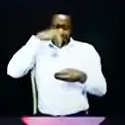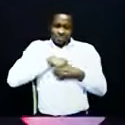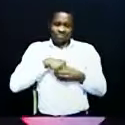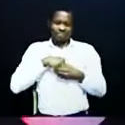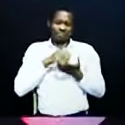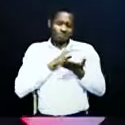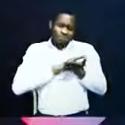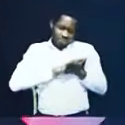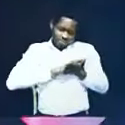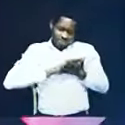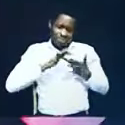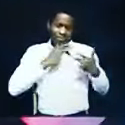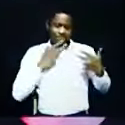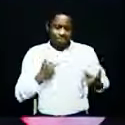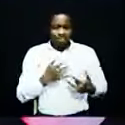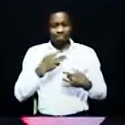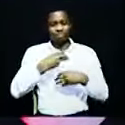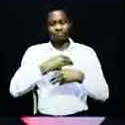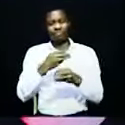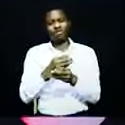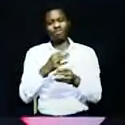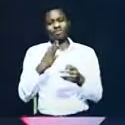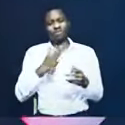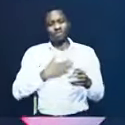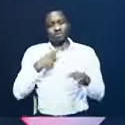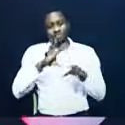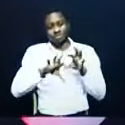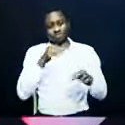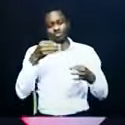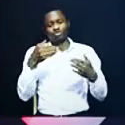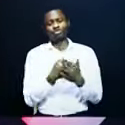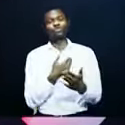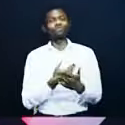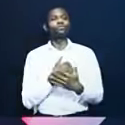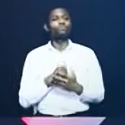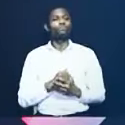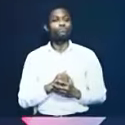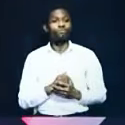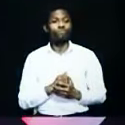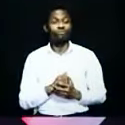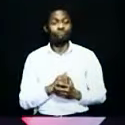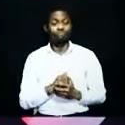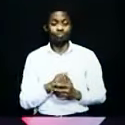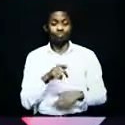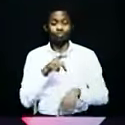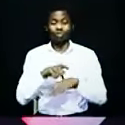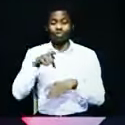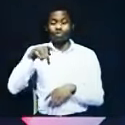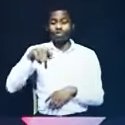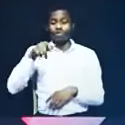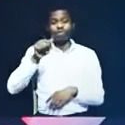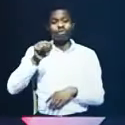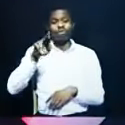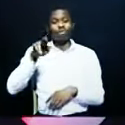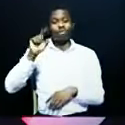and renew a right spirit within me. See Paul in